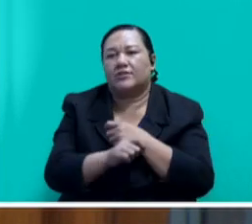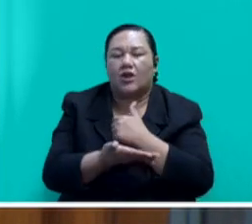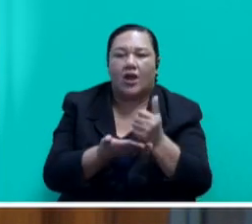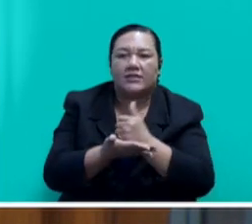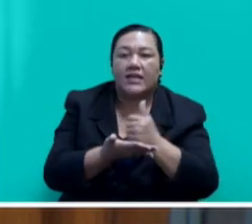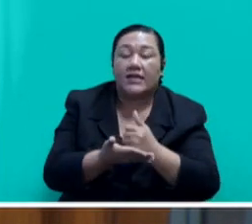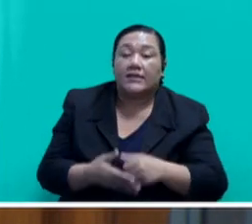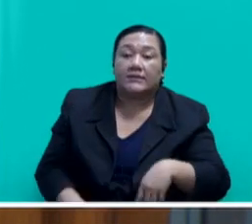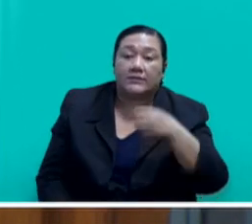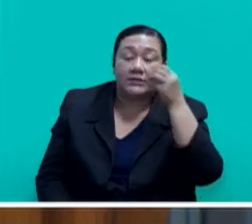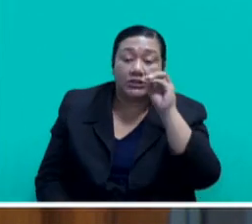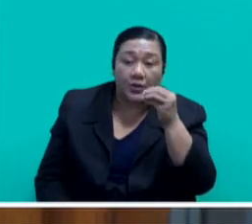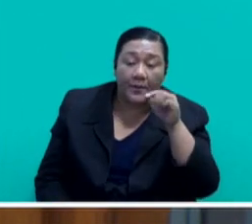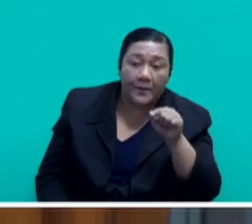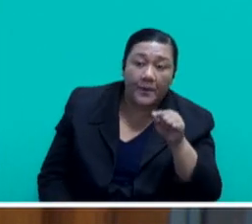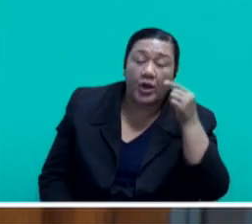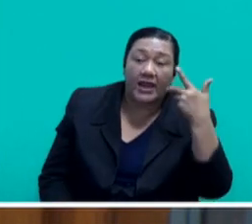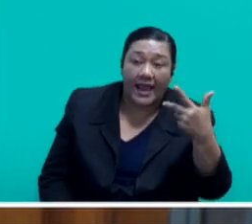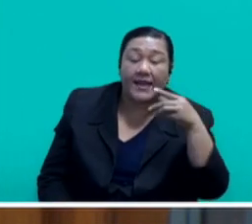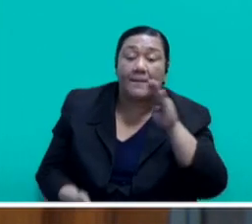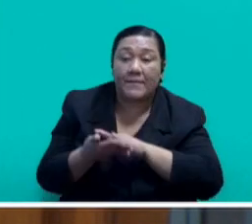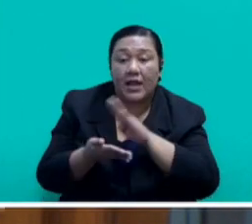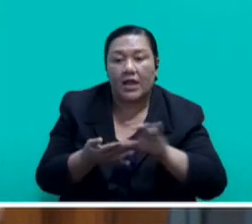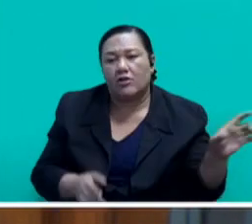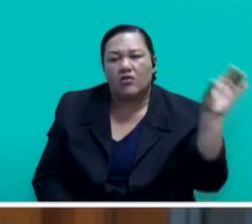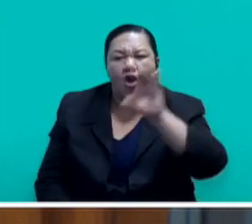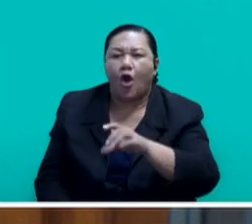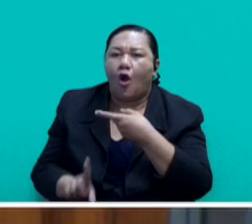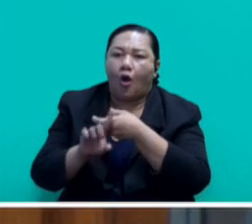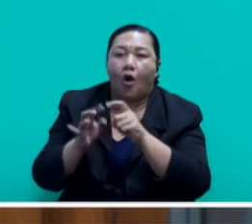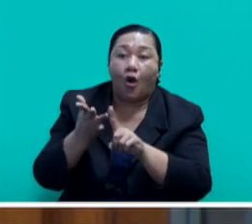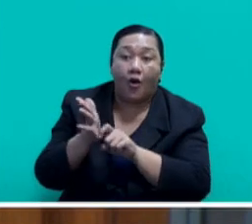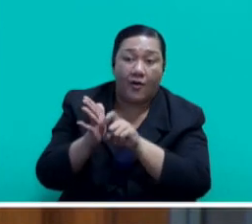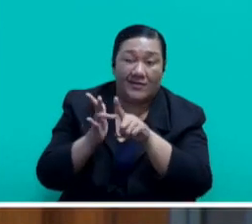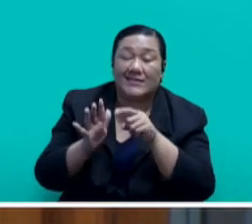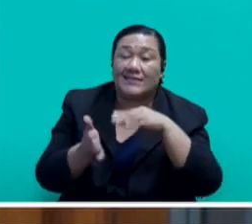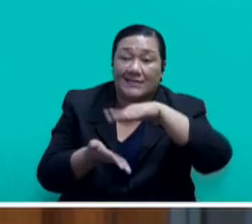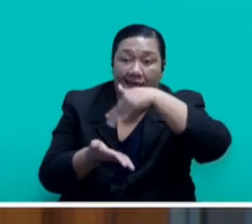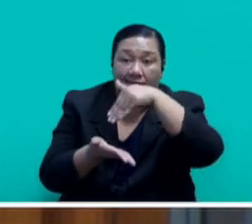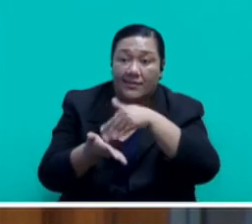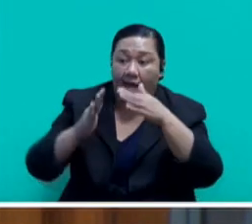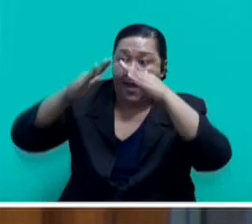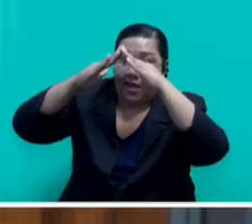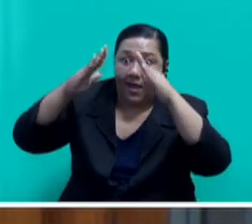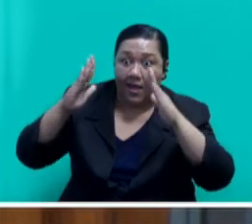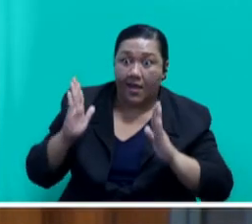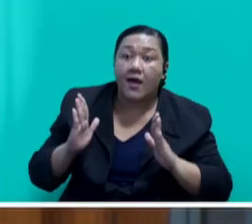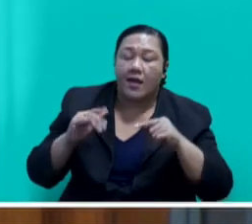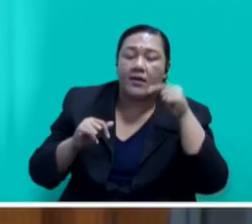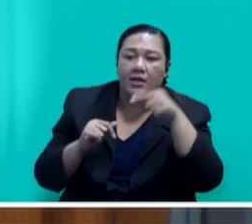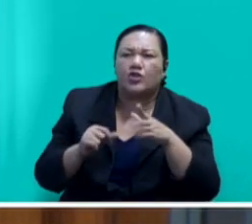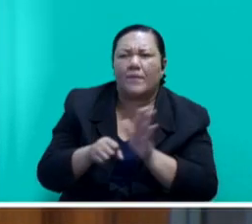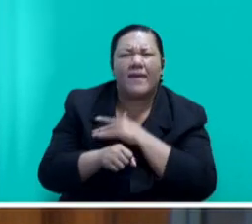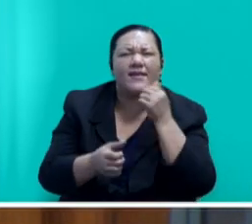for the construction of Coral Service Center and ice plant to ensure that fisheries on